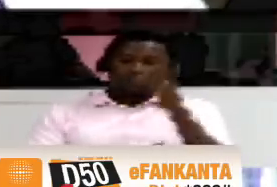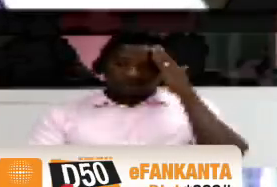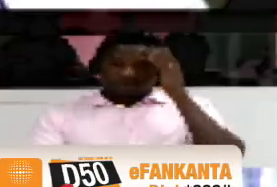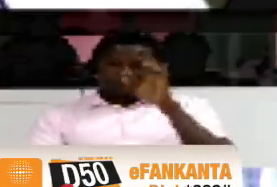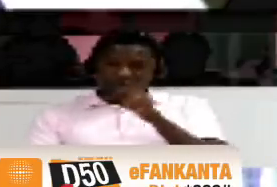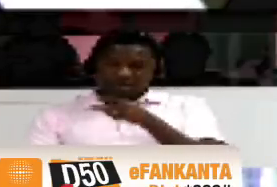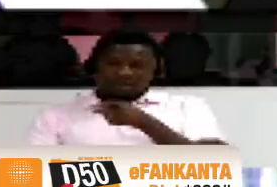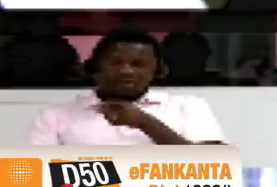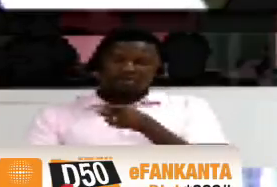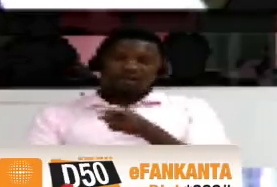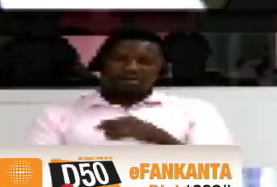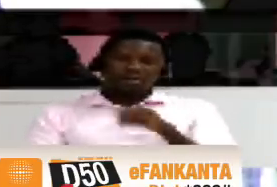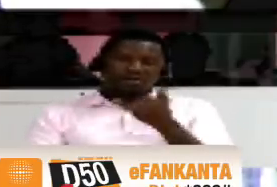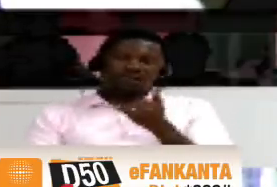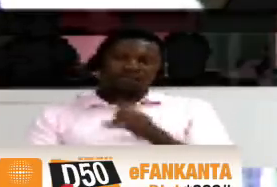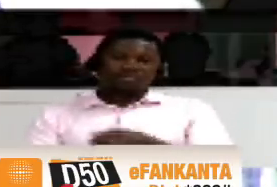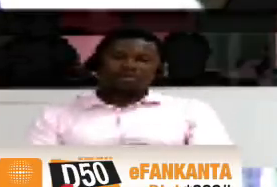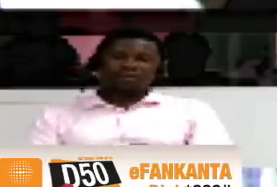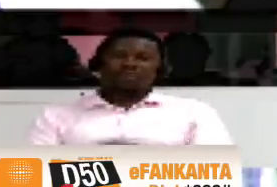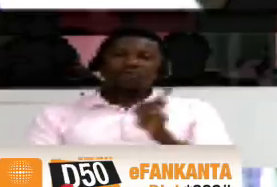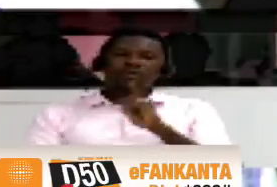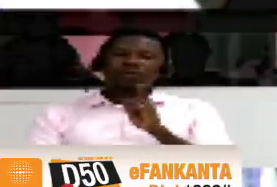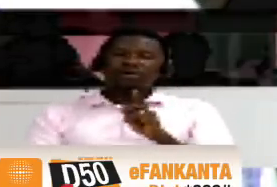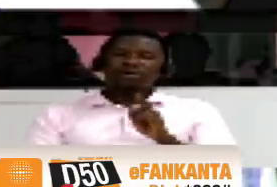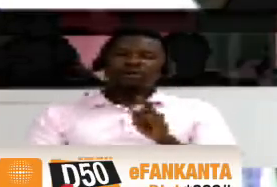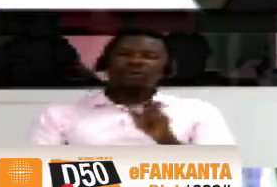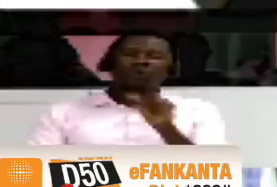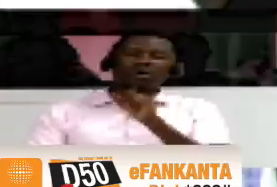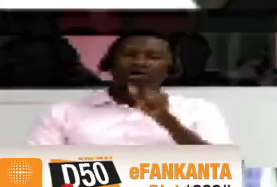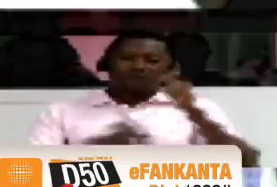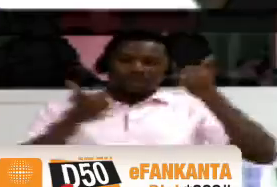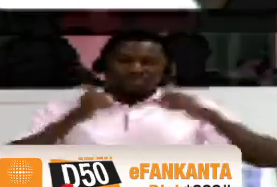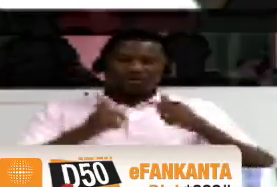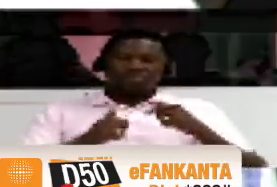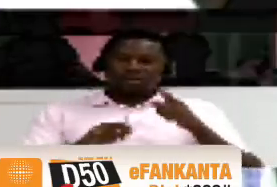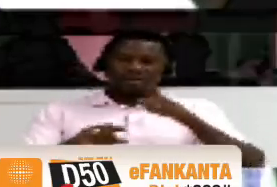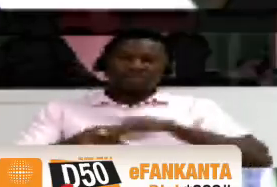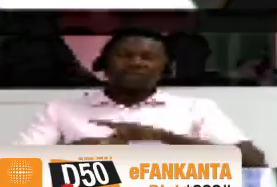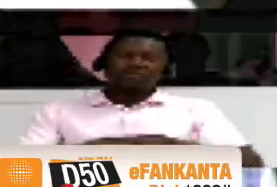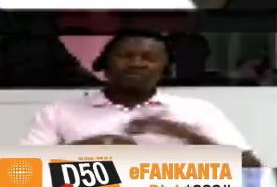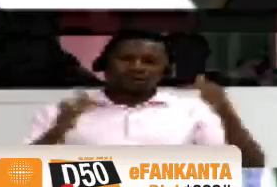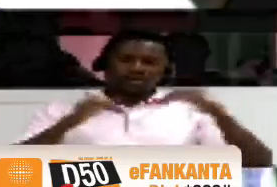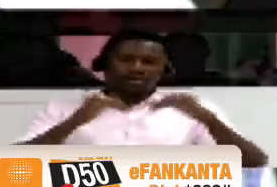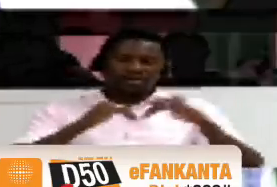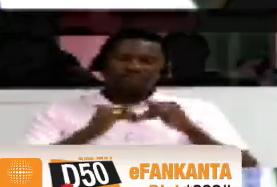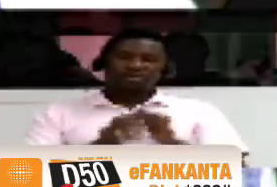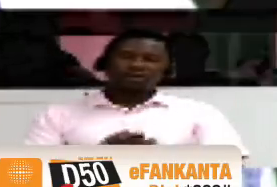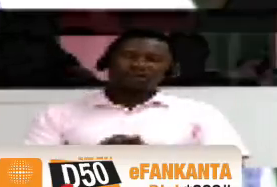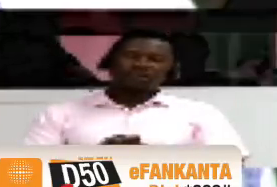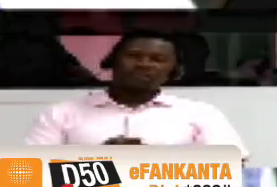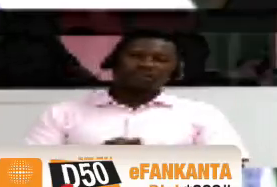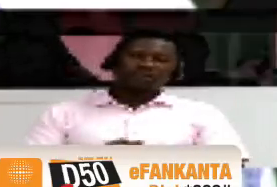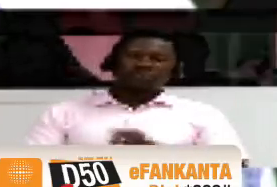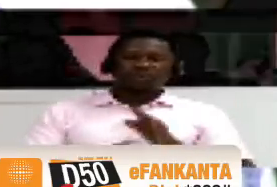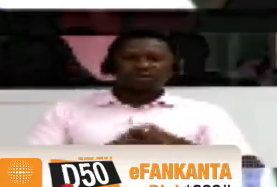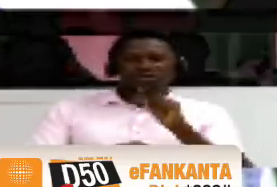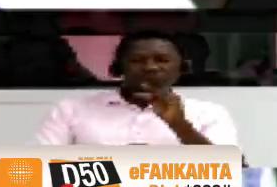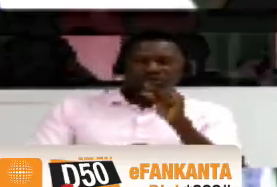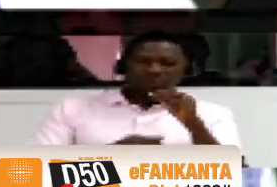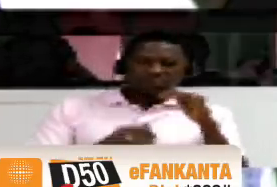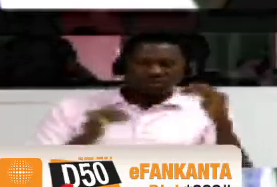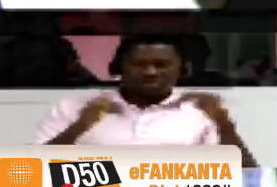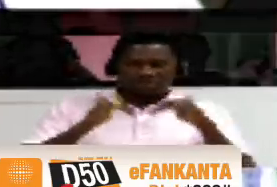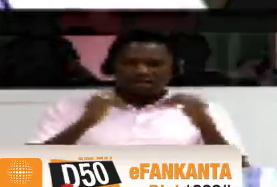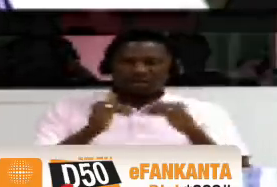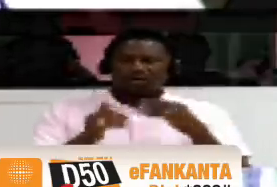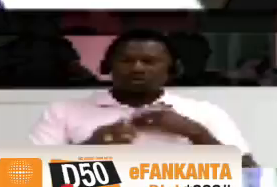it. What else happened during that meeting? That was the short meeting, and then we left for the